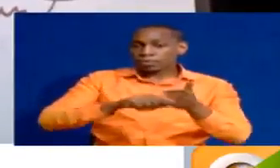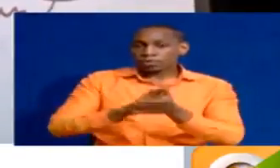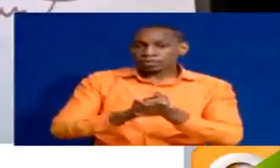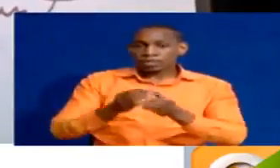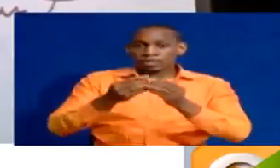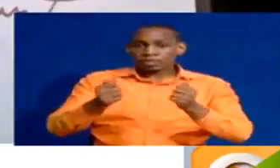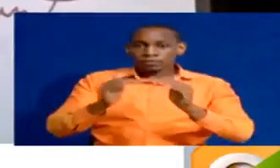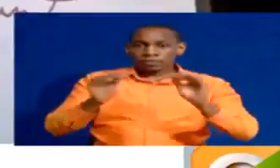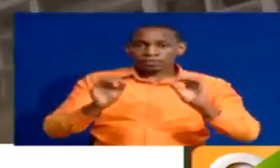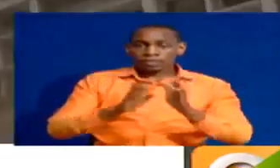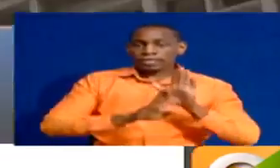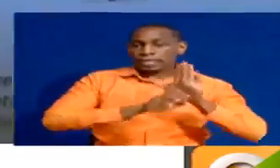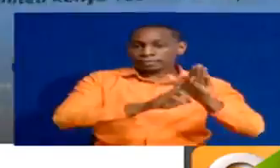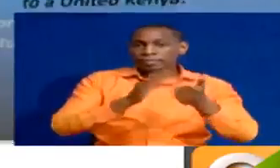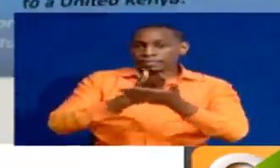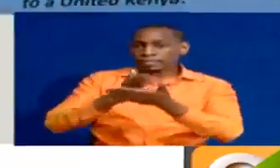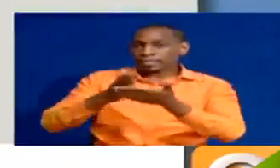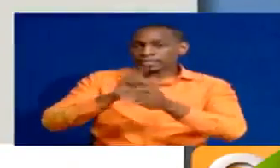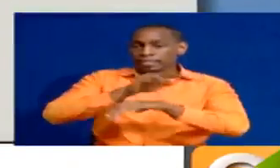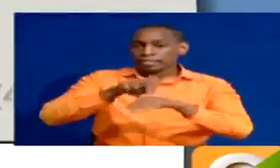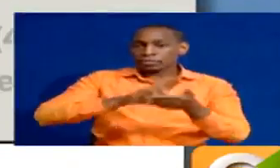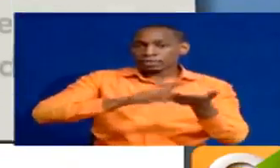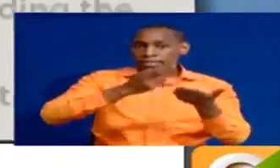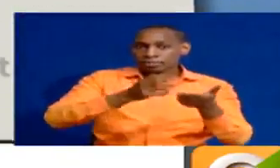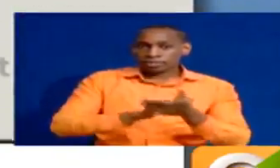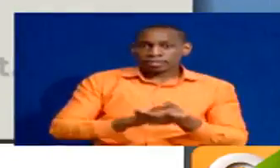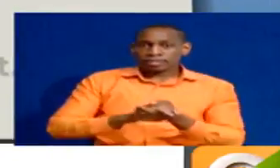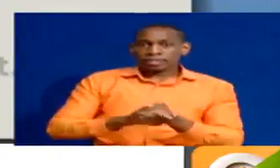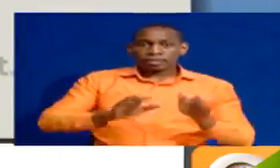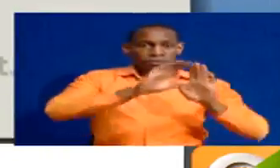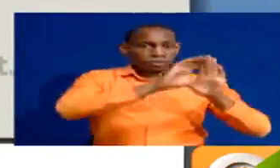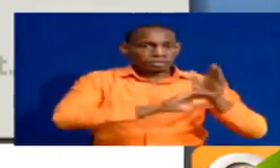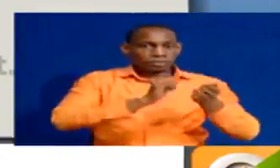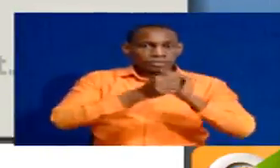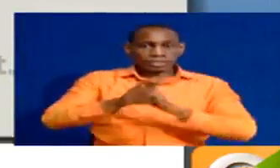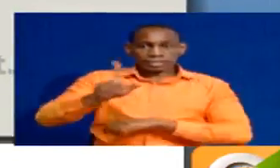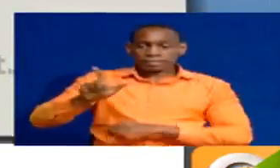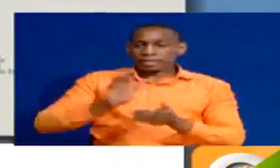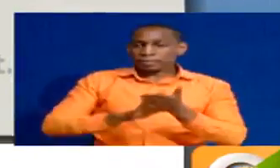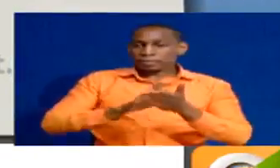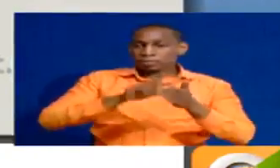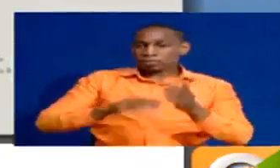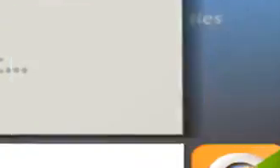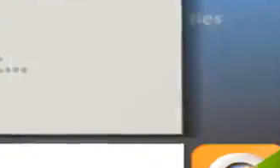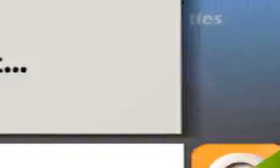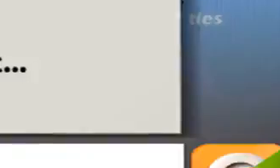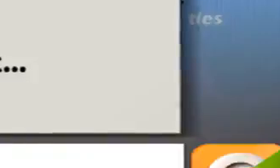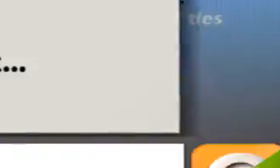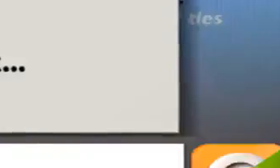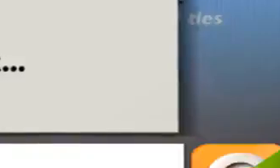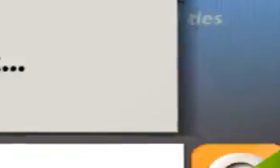to cure the inequality in representation and sharing of national resources. The Constitution Amendment Bill proposes to suspend